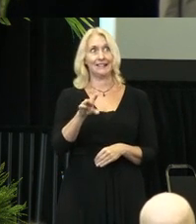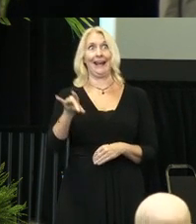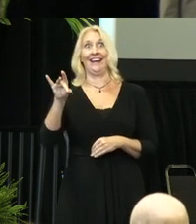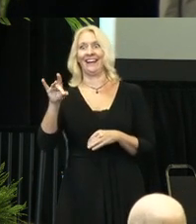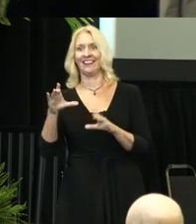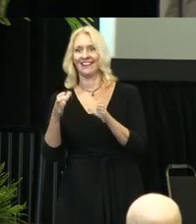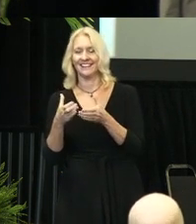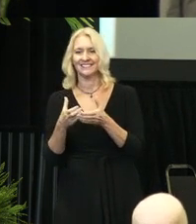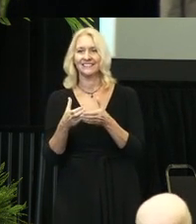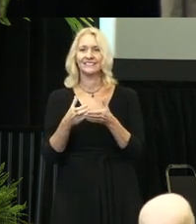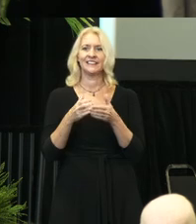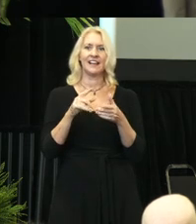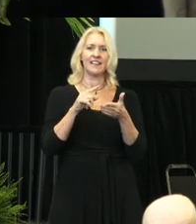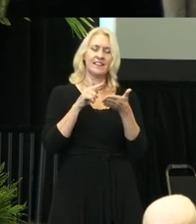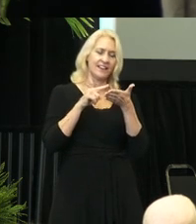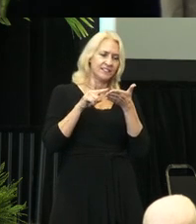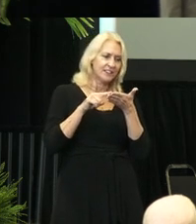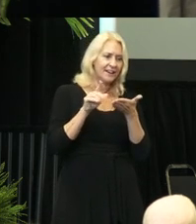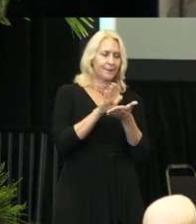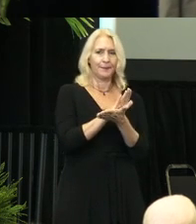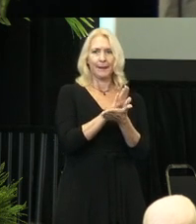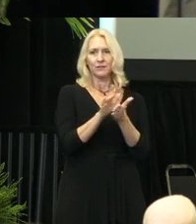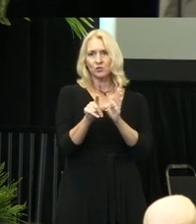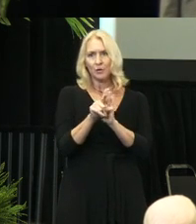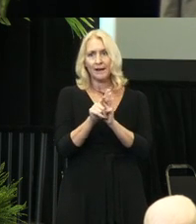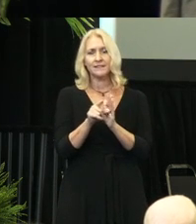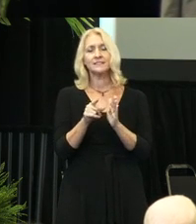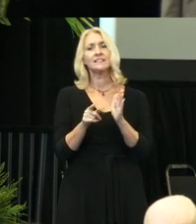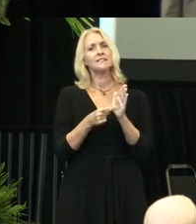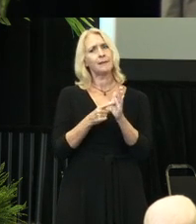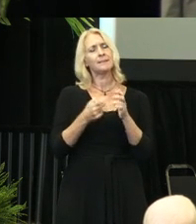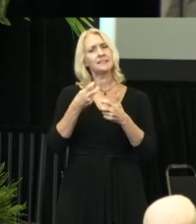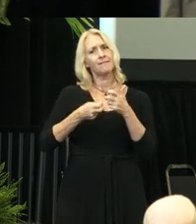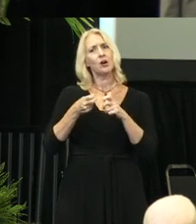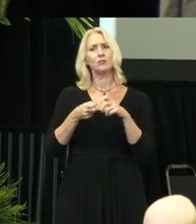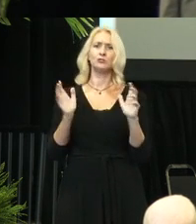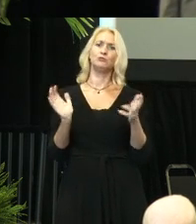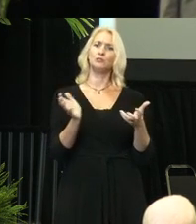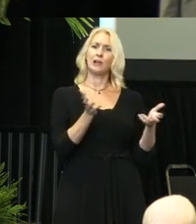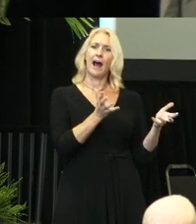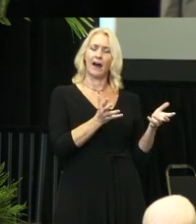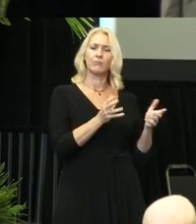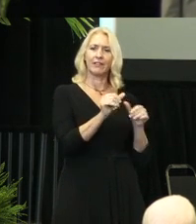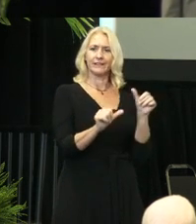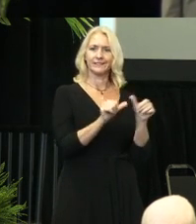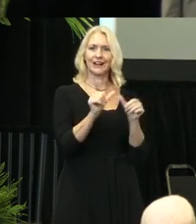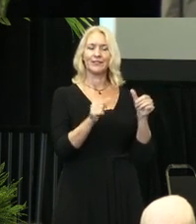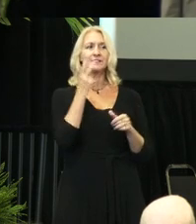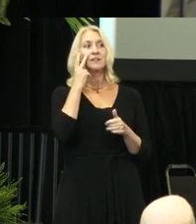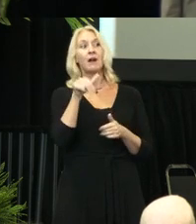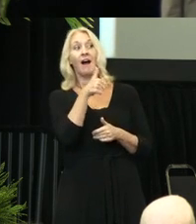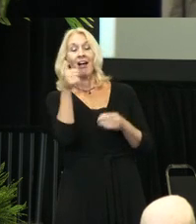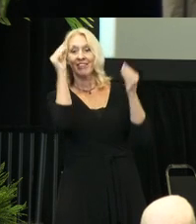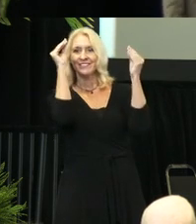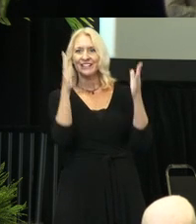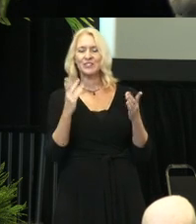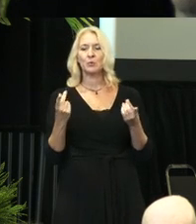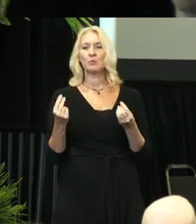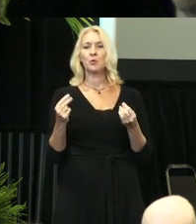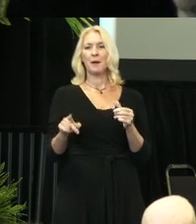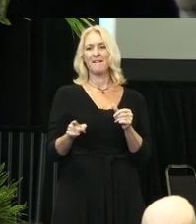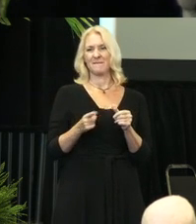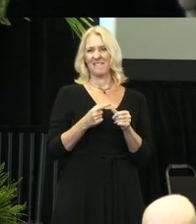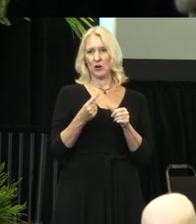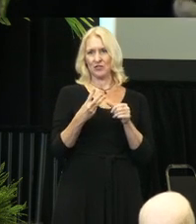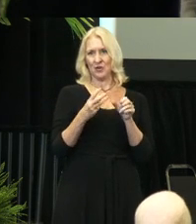you're grading. Maybe it's hard to take that time to talk to each other and check in and see what we're all doing. Well, my first few semesters, when